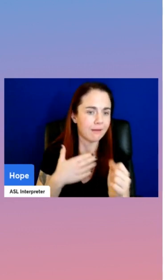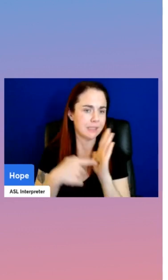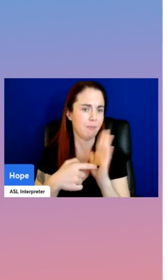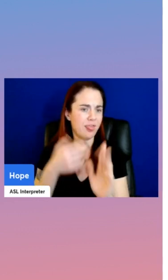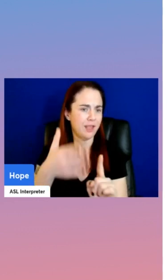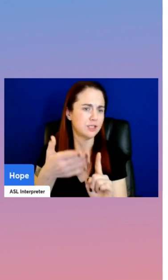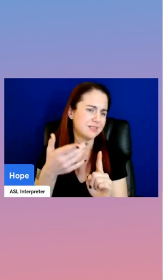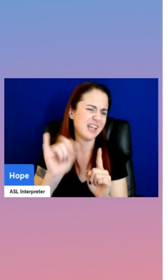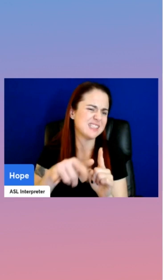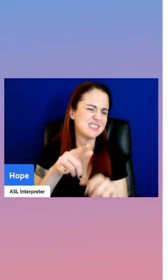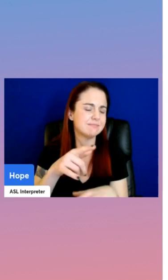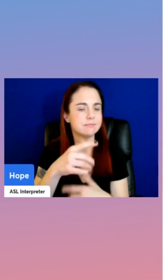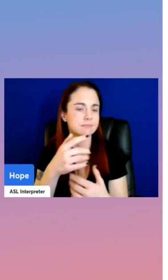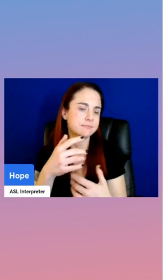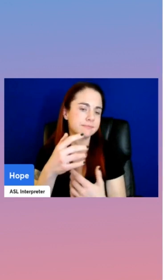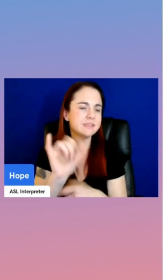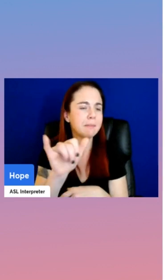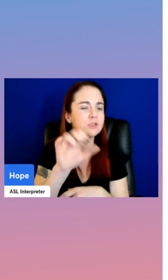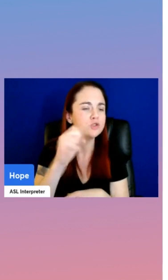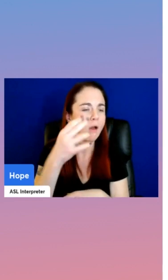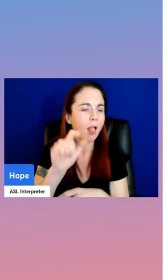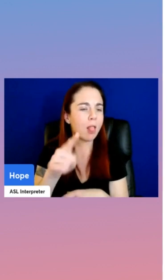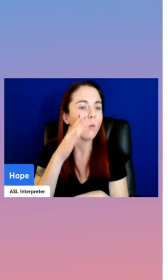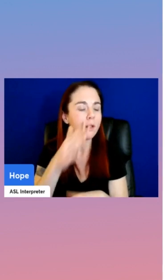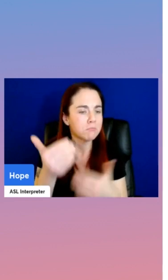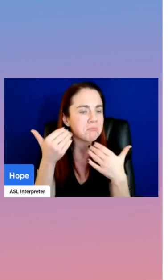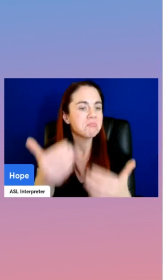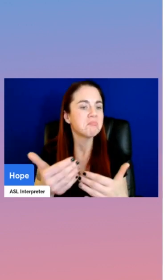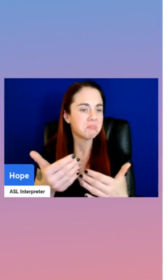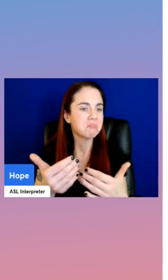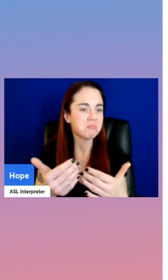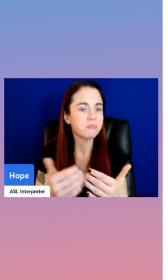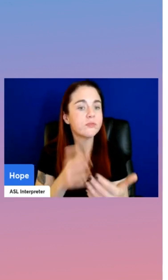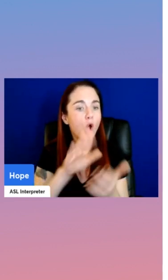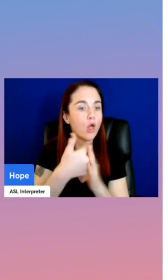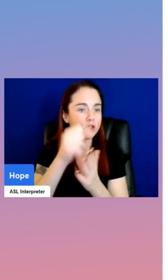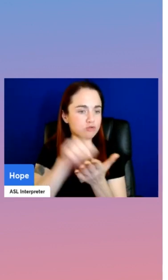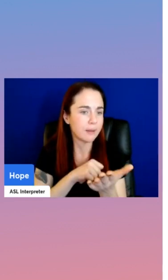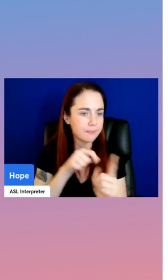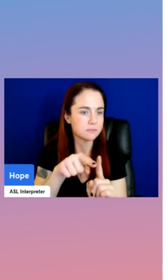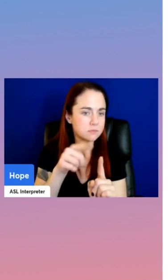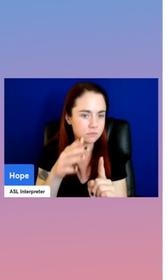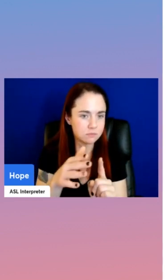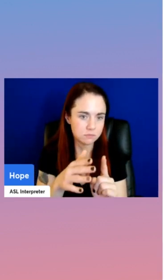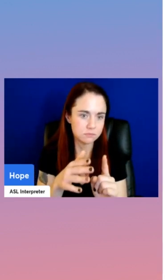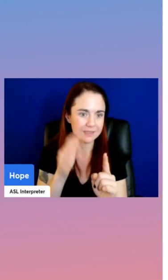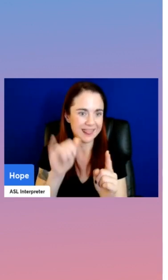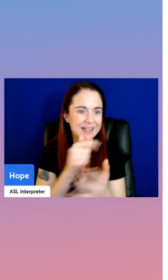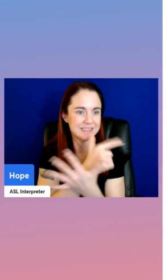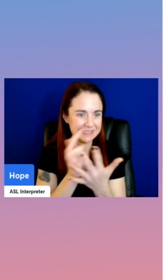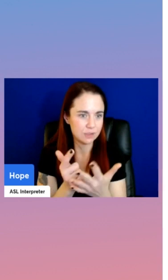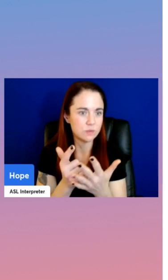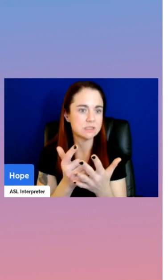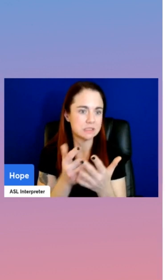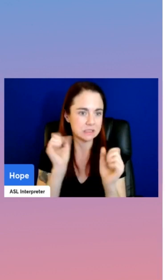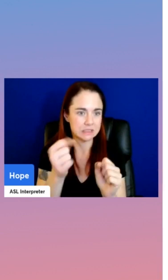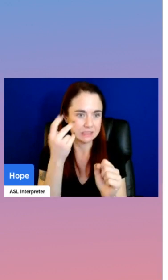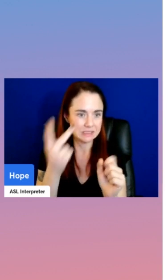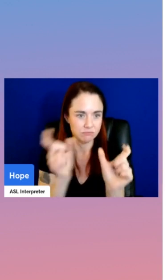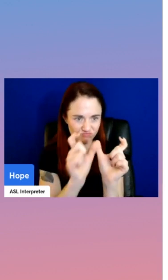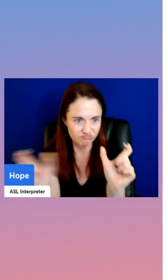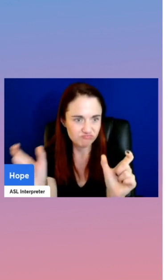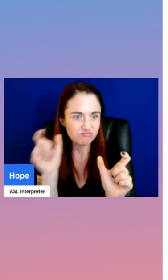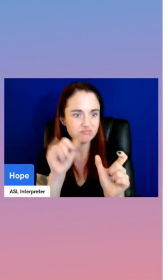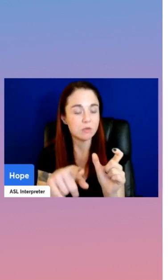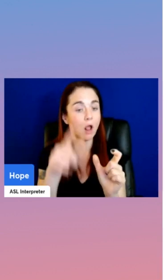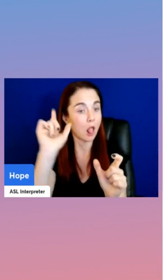shell that will execute all of these scripts in sequence. And so this is where you would be putting your logic